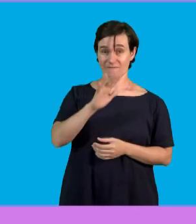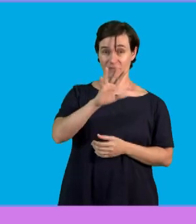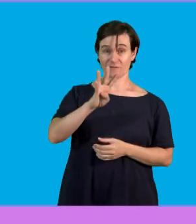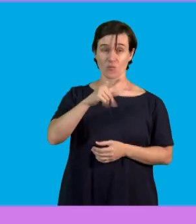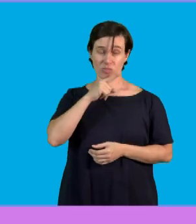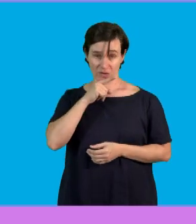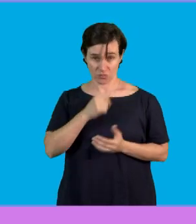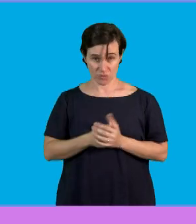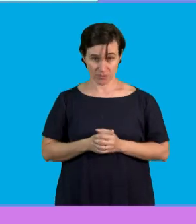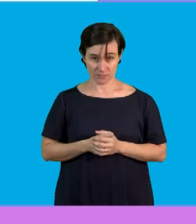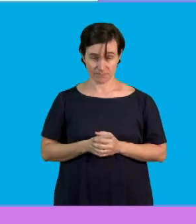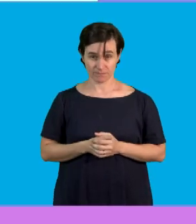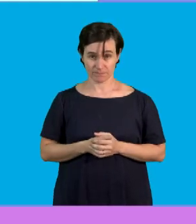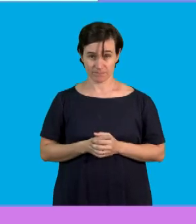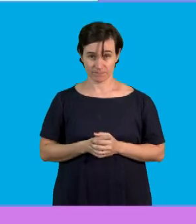54,000